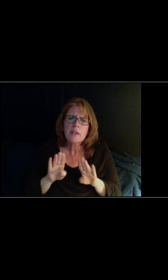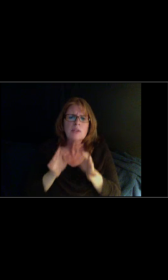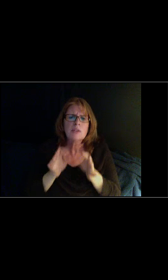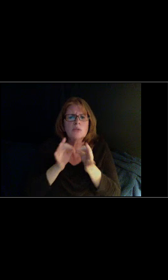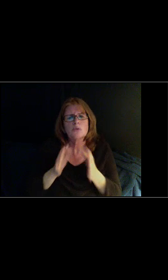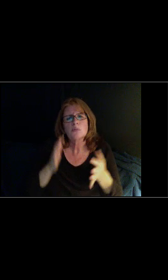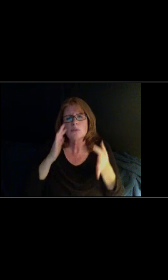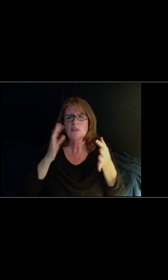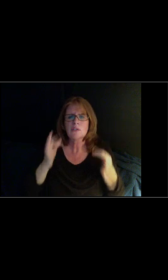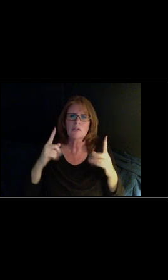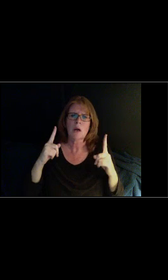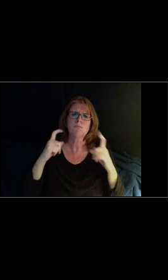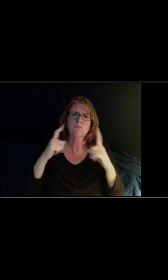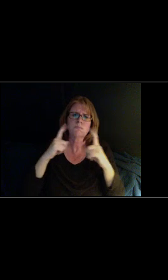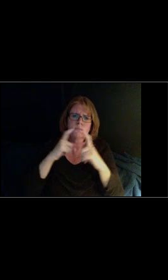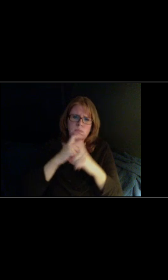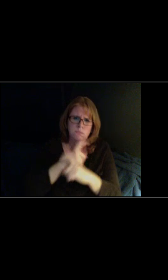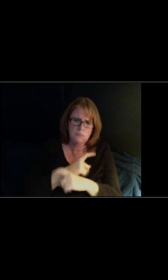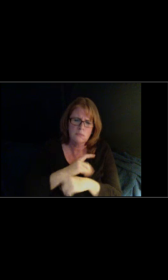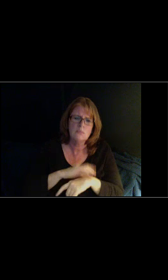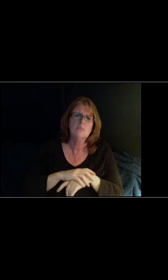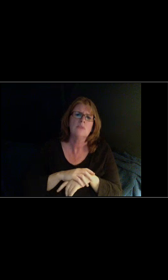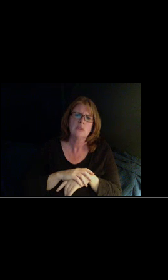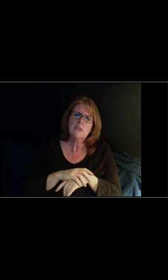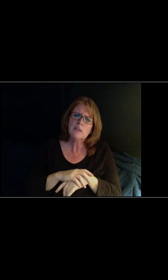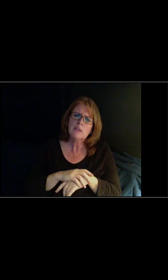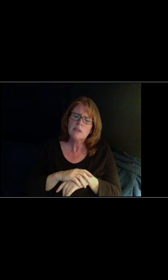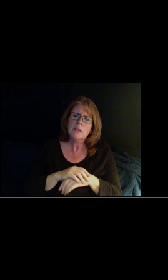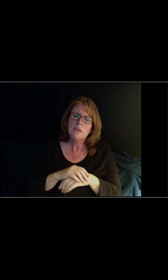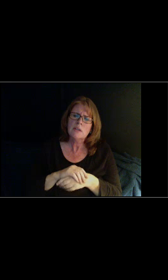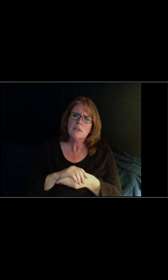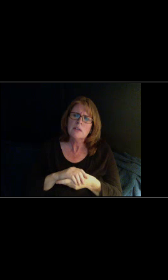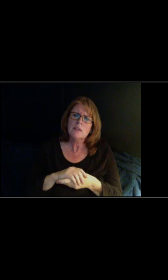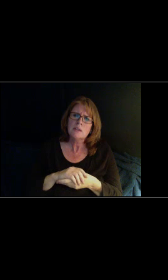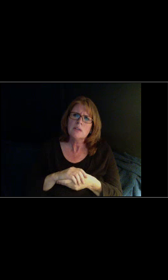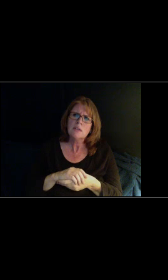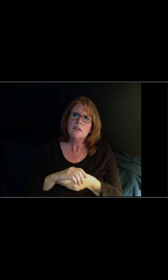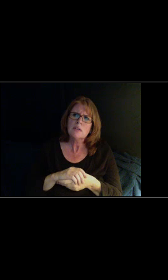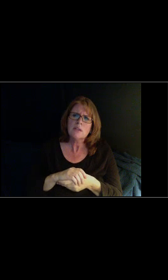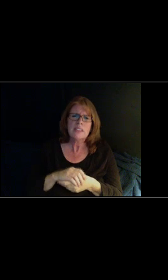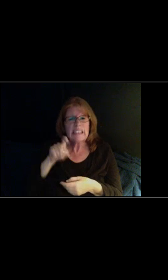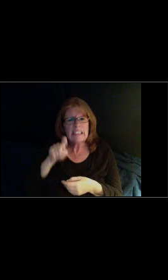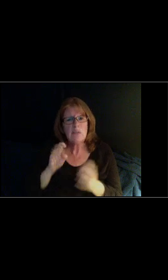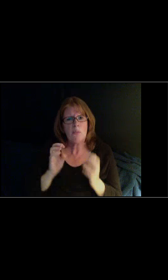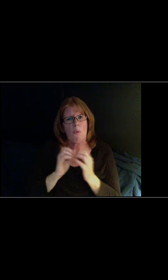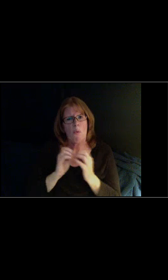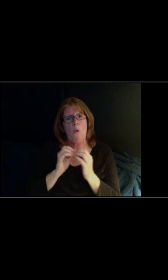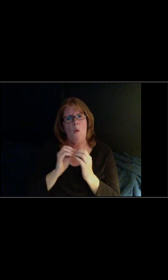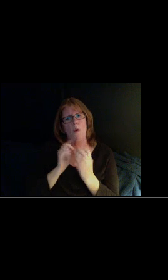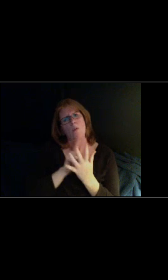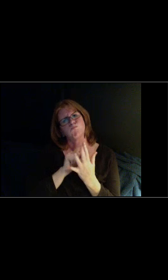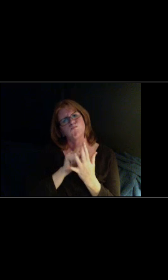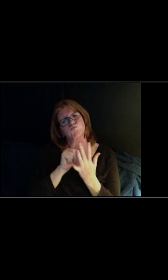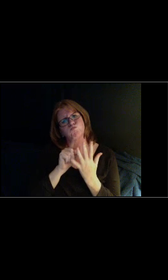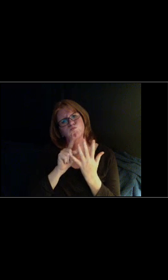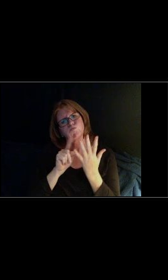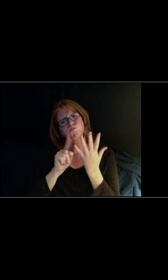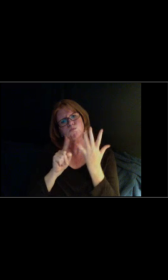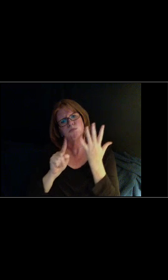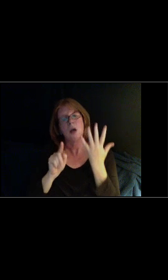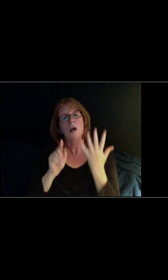I think what we are trying to say is that one metaphor is not enough to truly explain what an interpreter does with